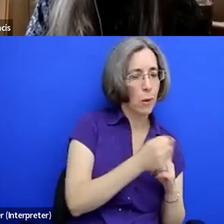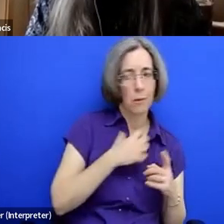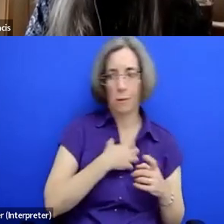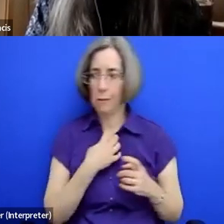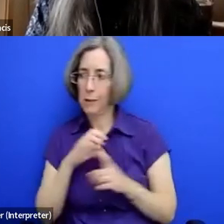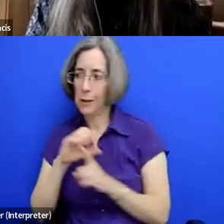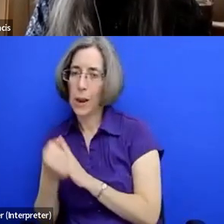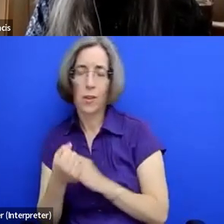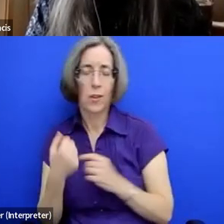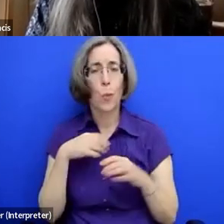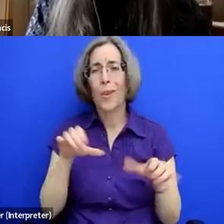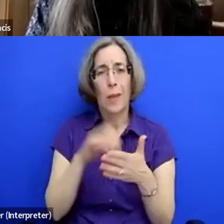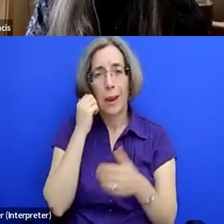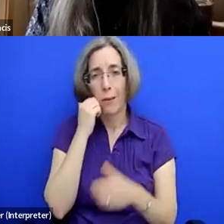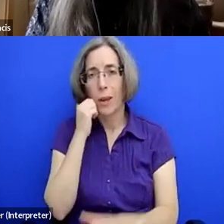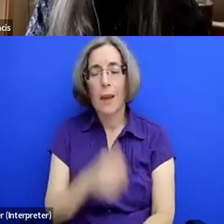day, so.